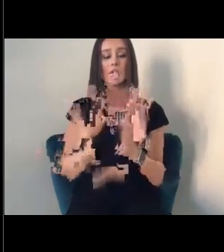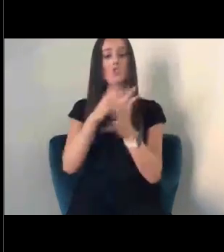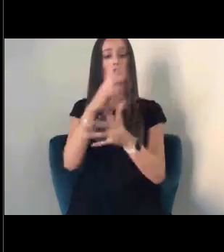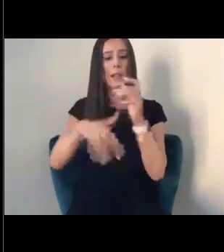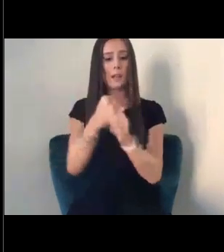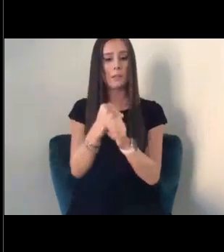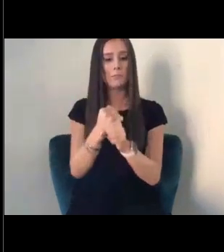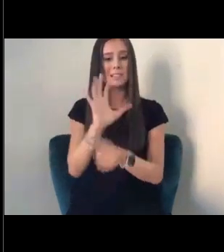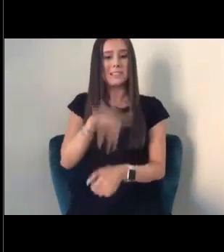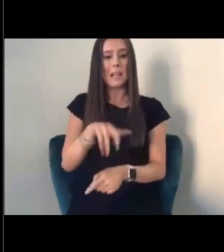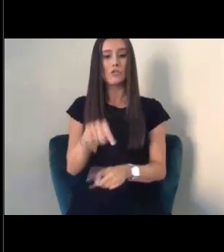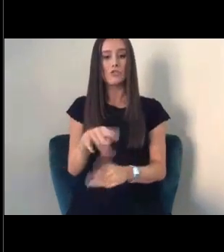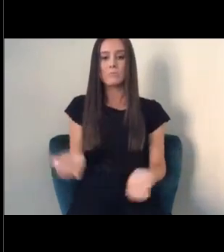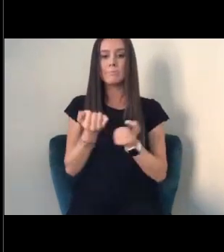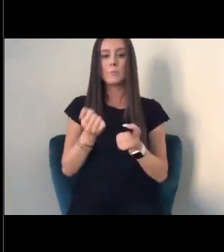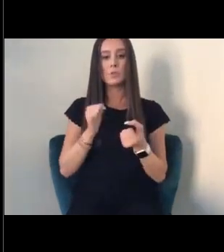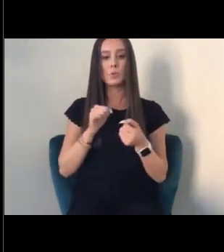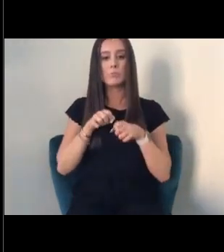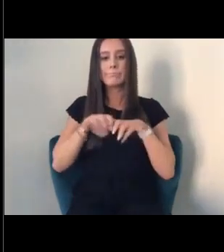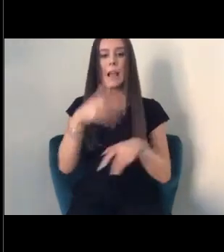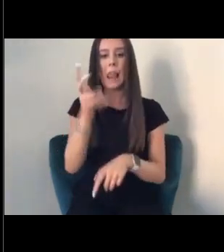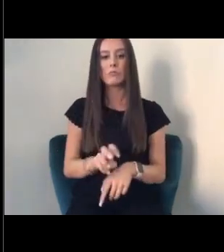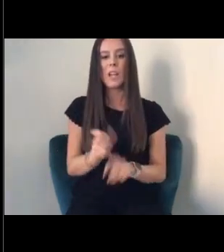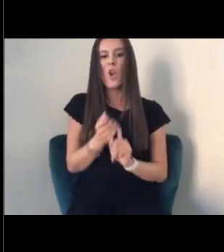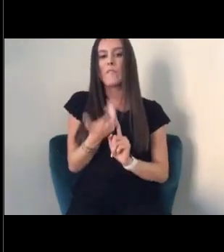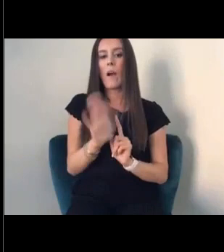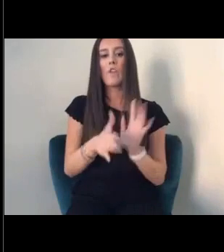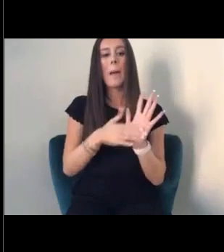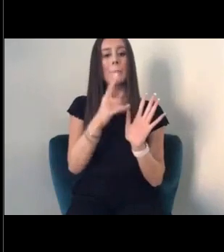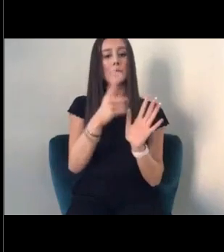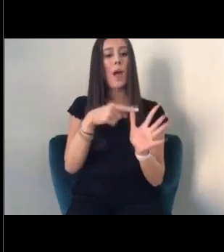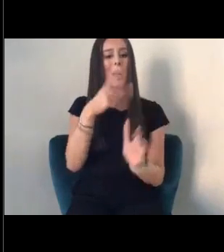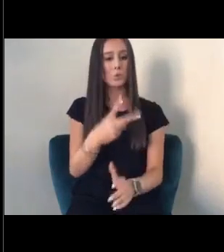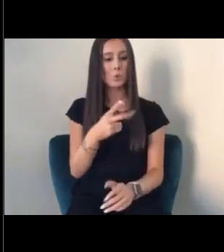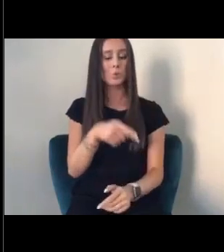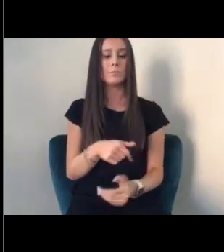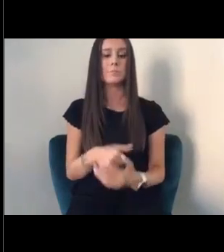is off Thong Lane near the M2A2.